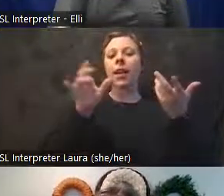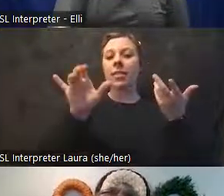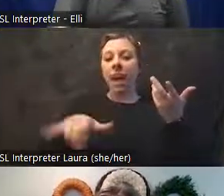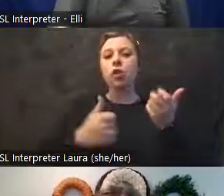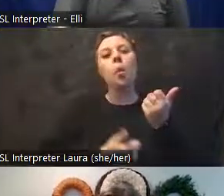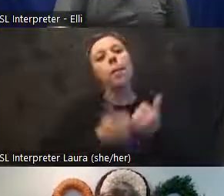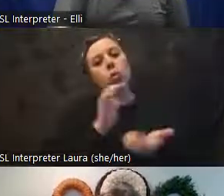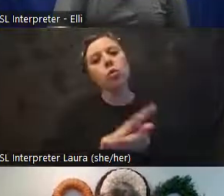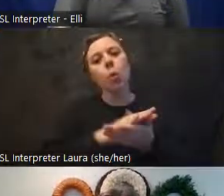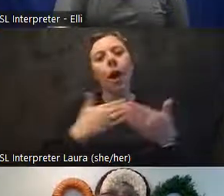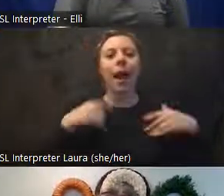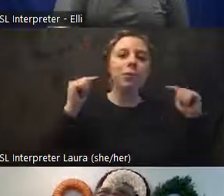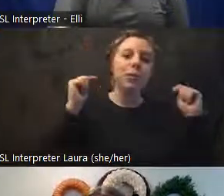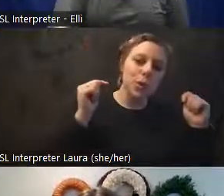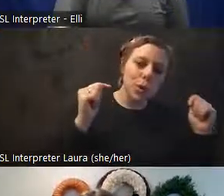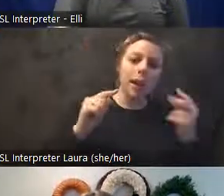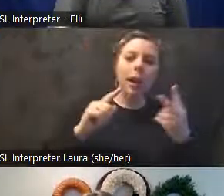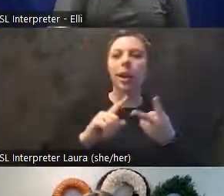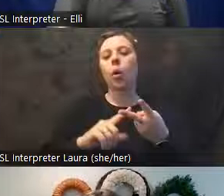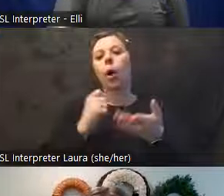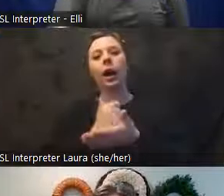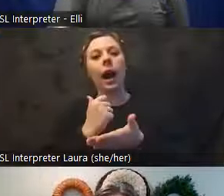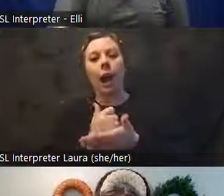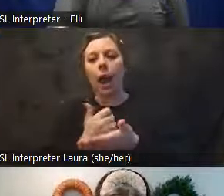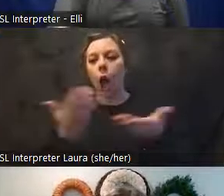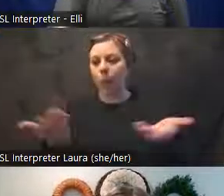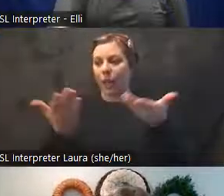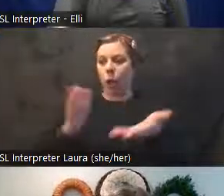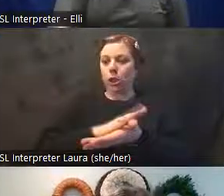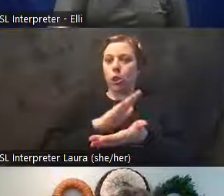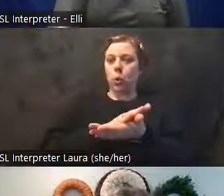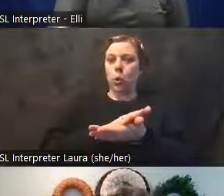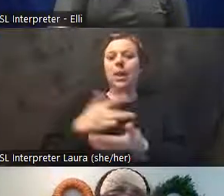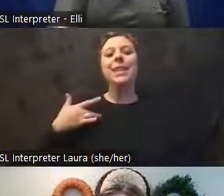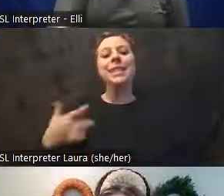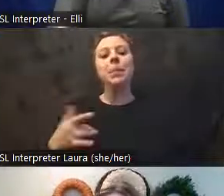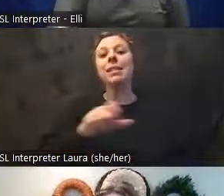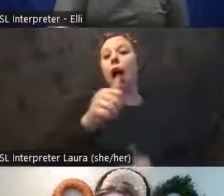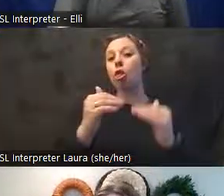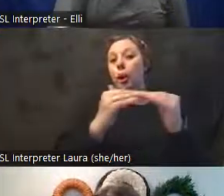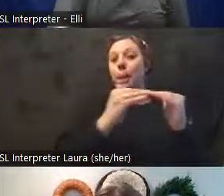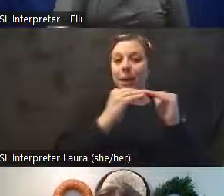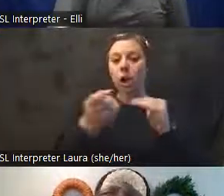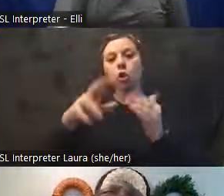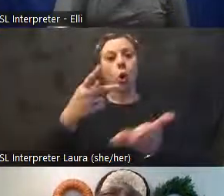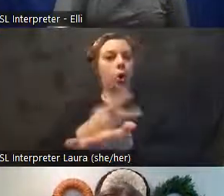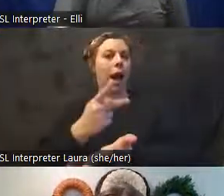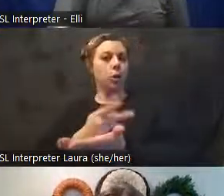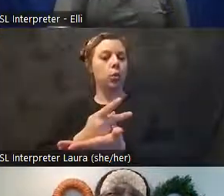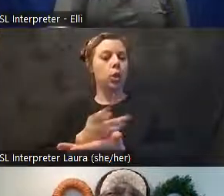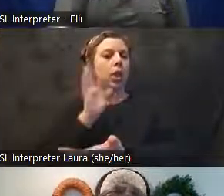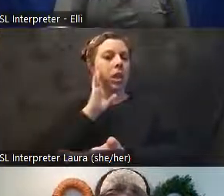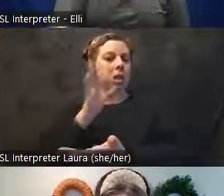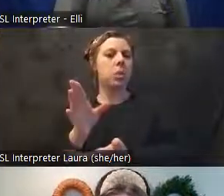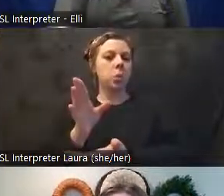help around academic work. Typically, they're taught by peers or graduate students. And this is a great